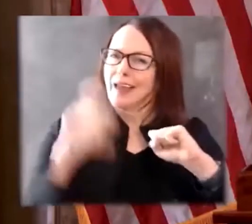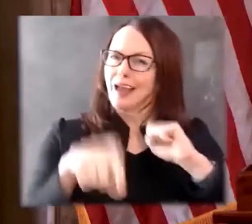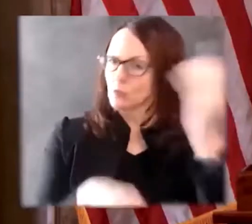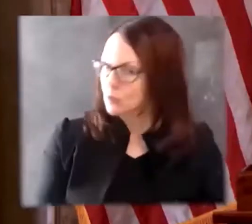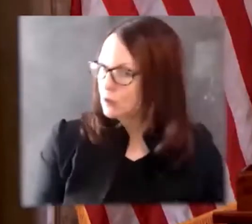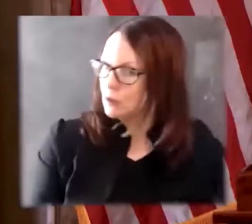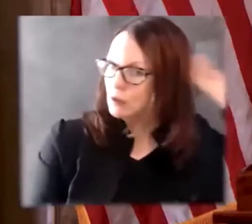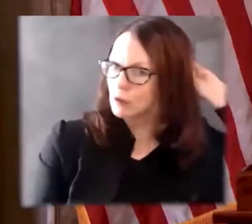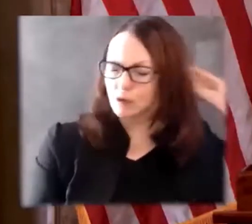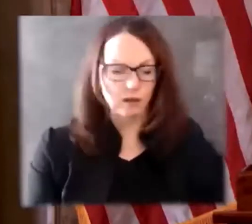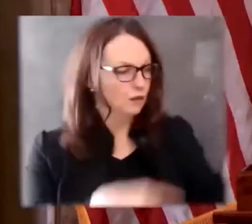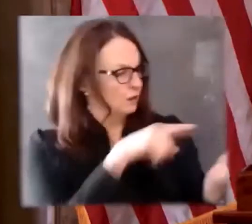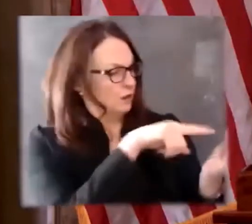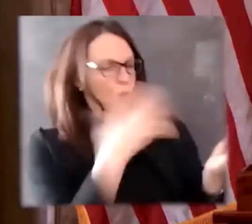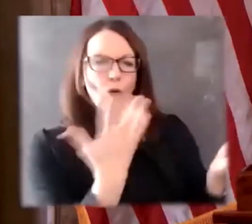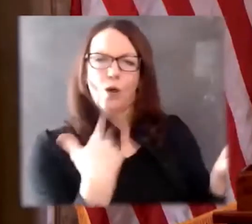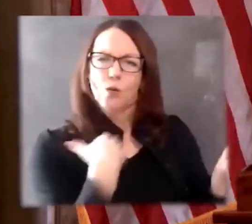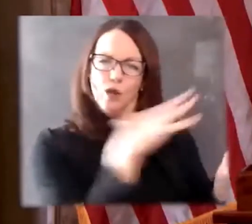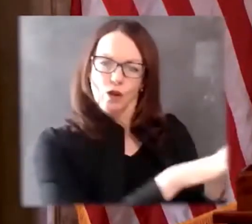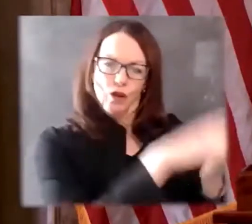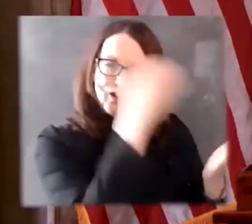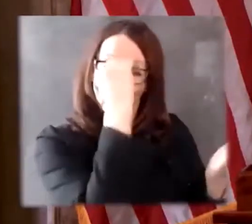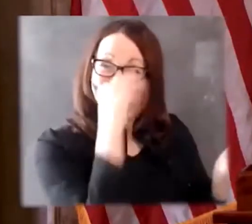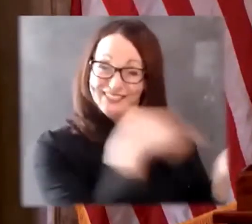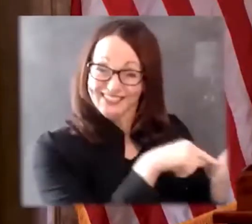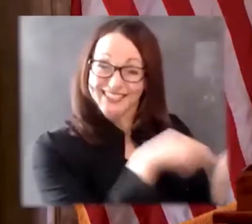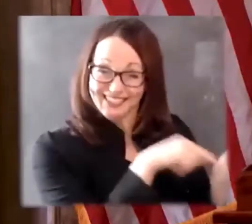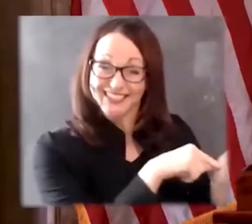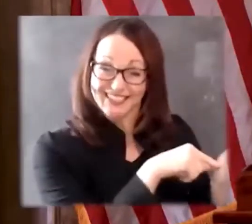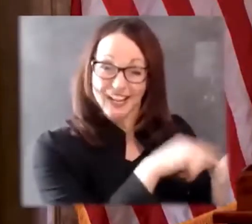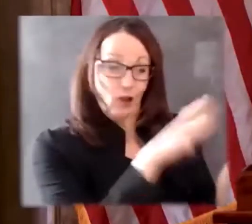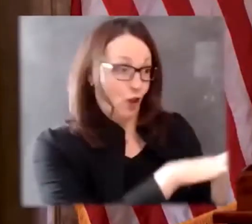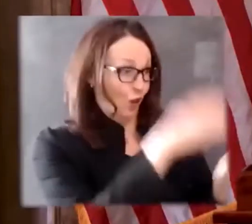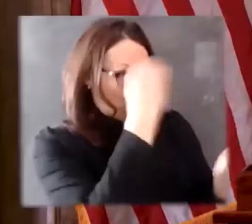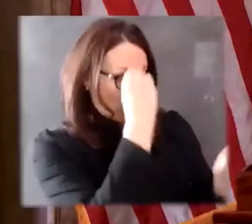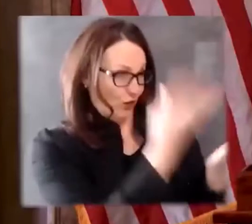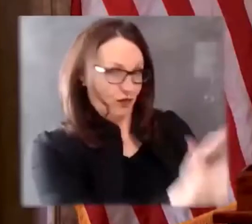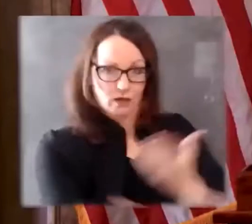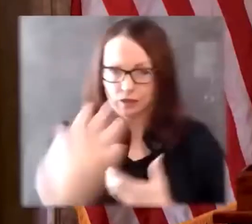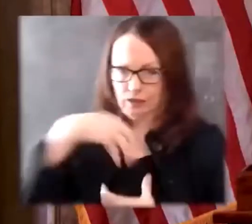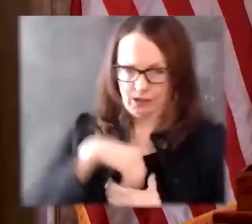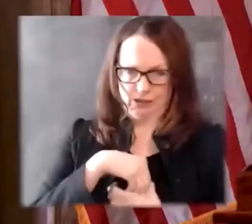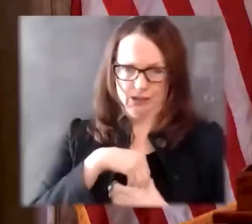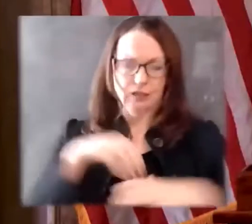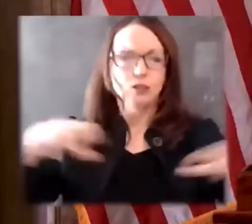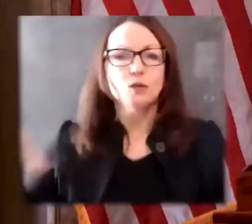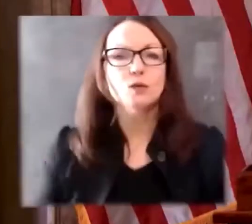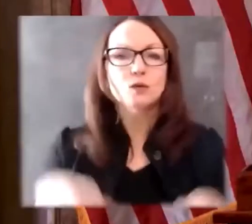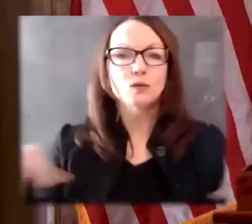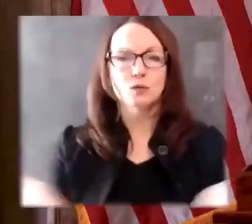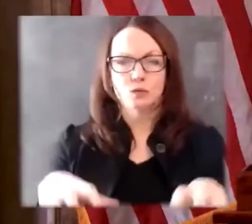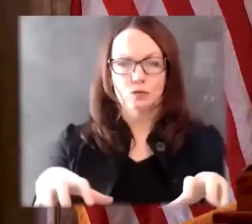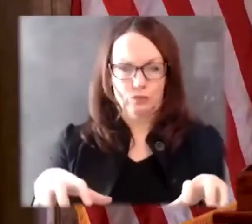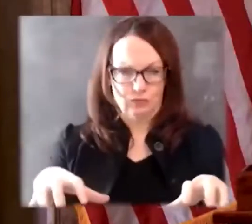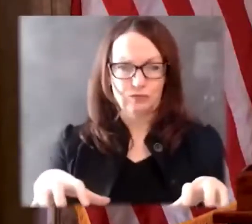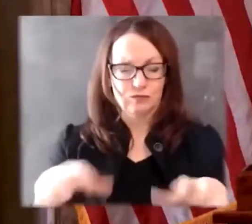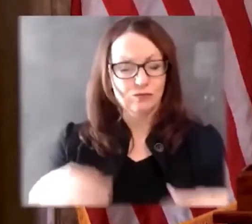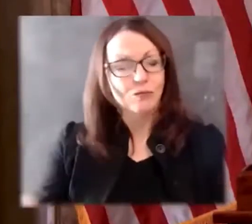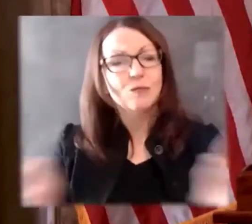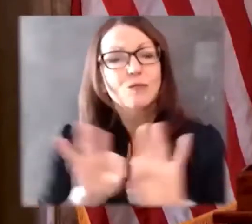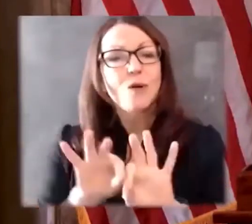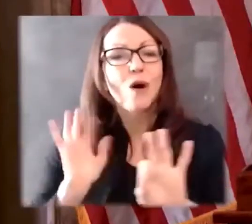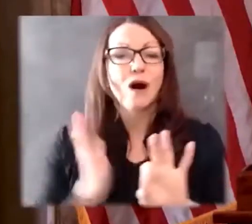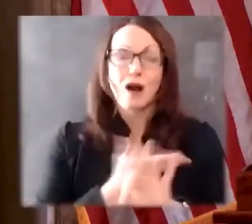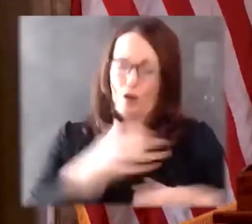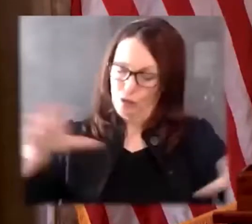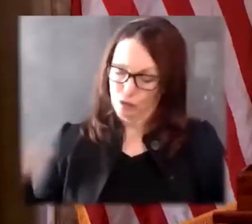prepare, adapt, and respond, let us also remember to grant ourselves grace, to permit ourselves